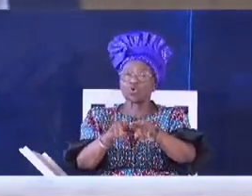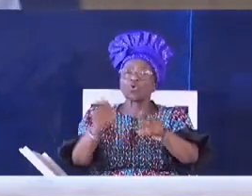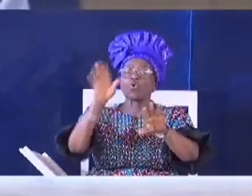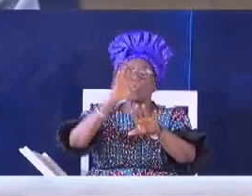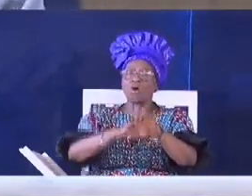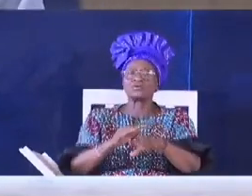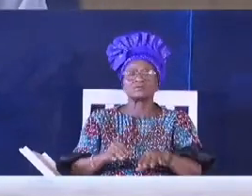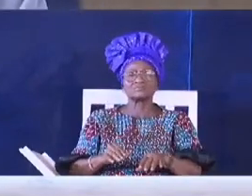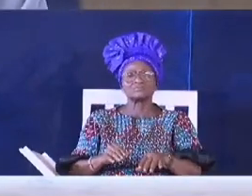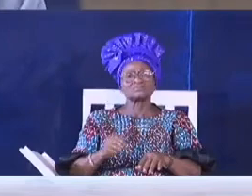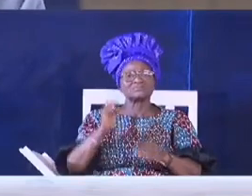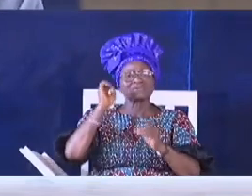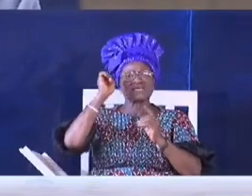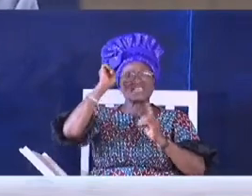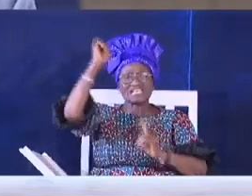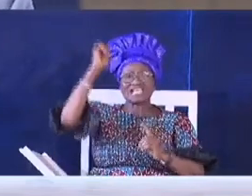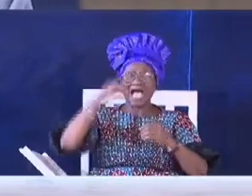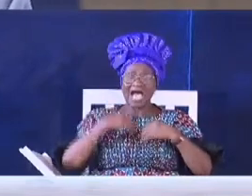Now he has the power